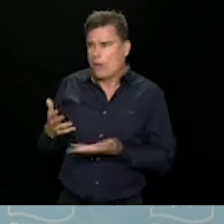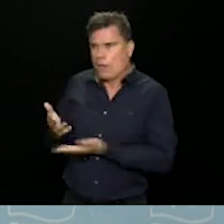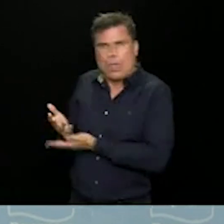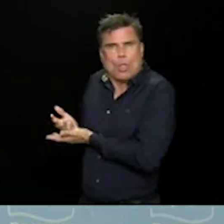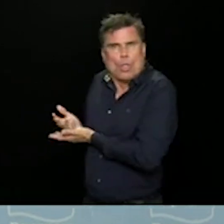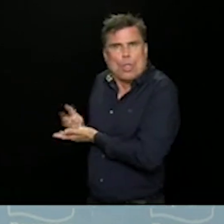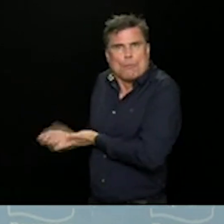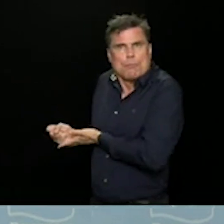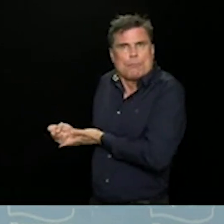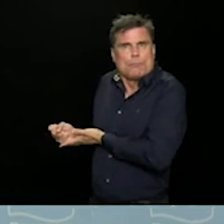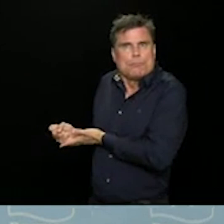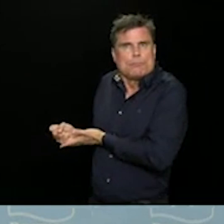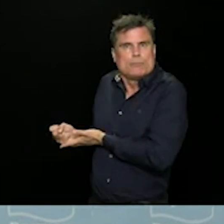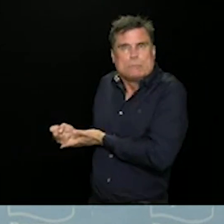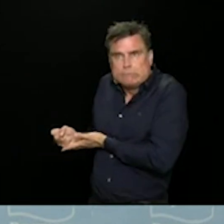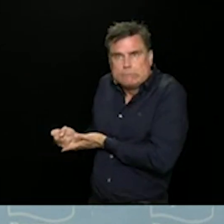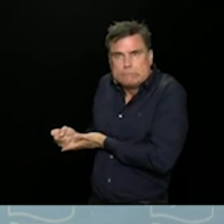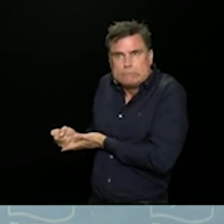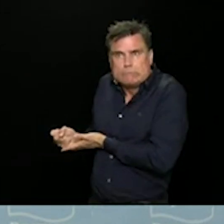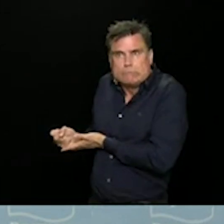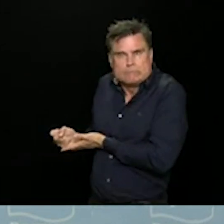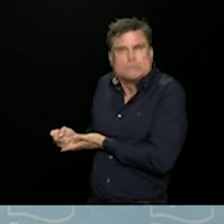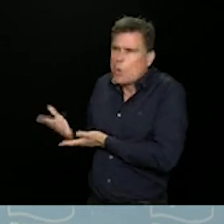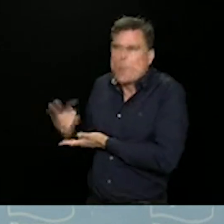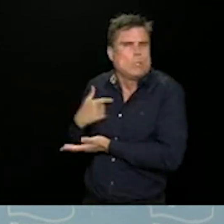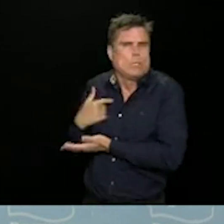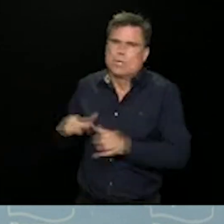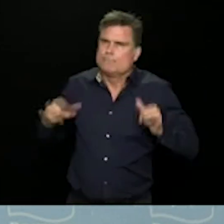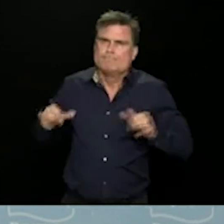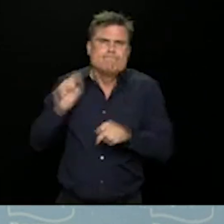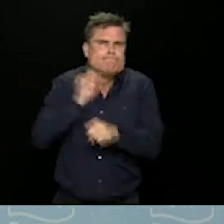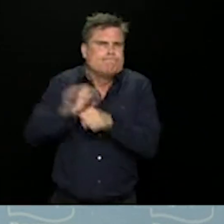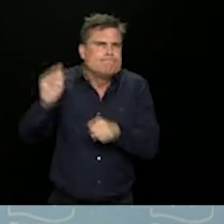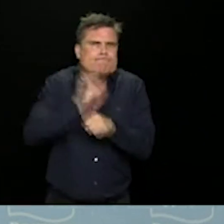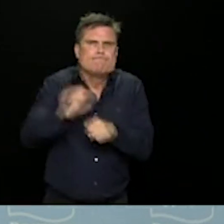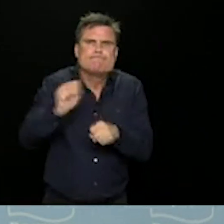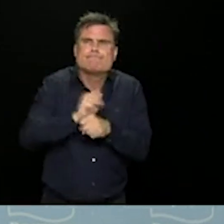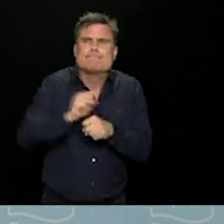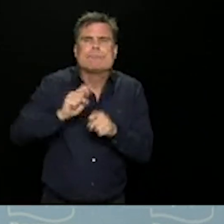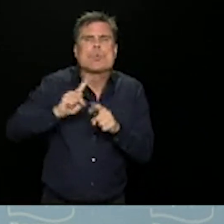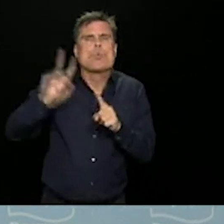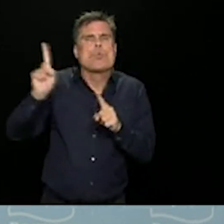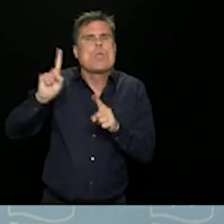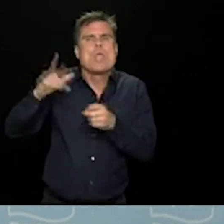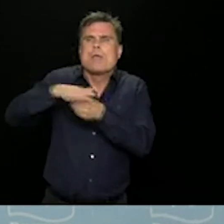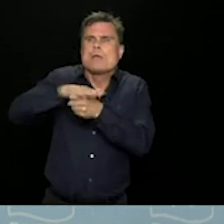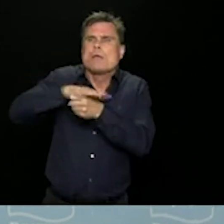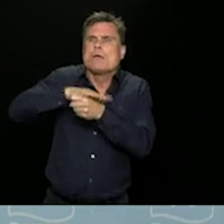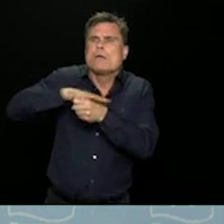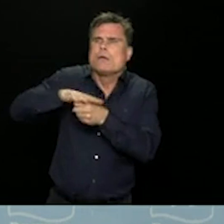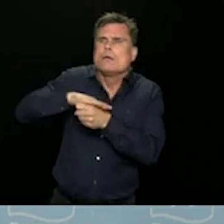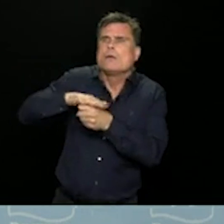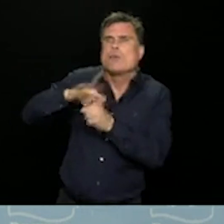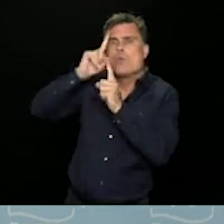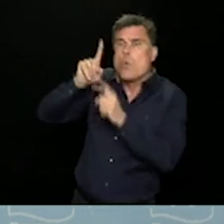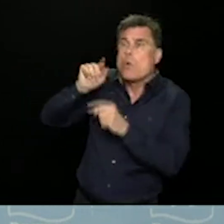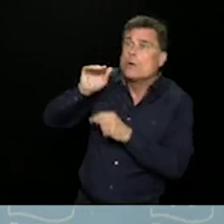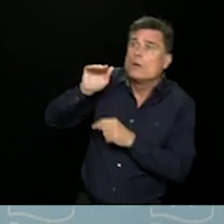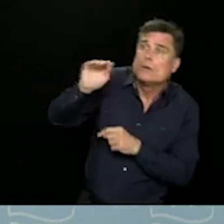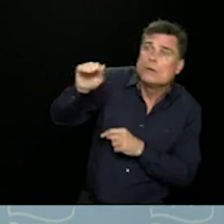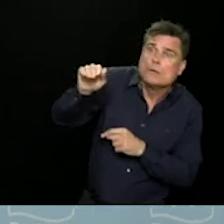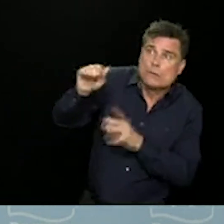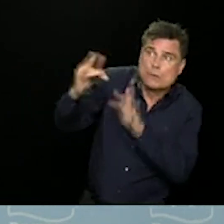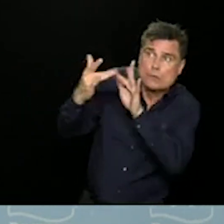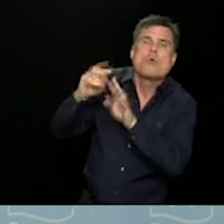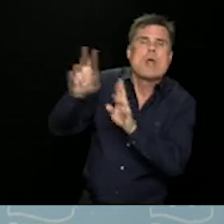And yes, we're working with the federal government on issues around PPE. You'll know that the Prime Minister and others have expressed